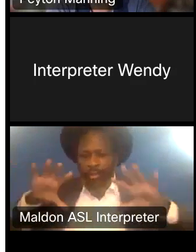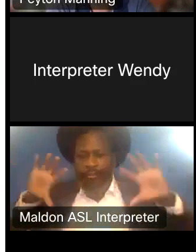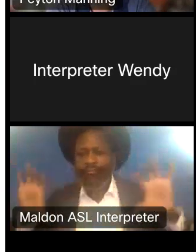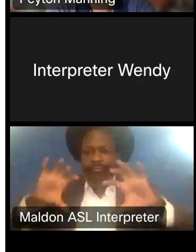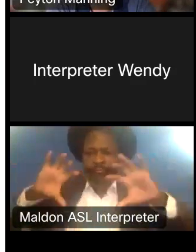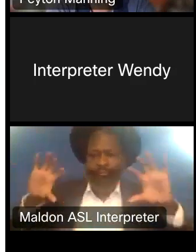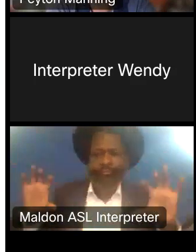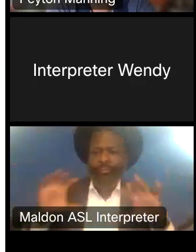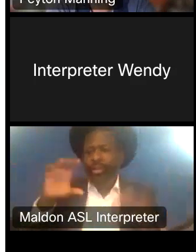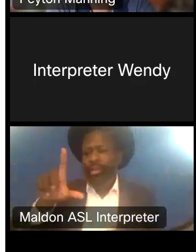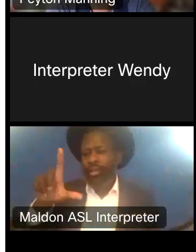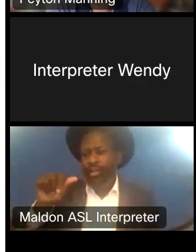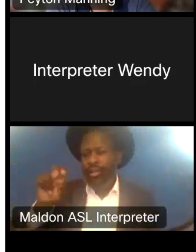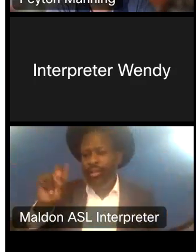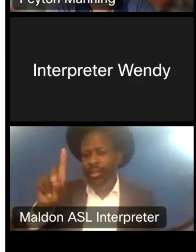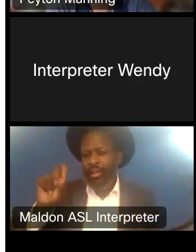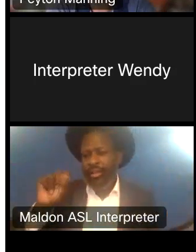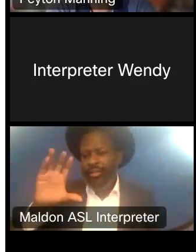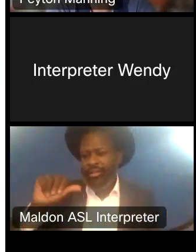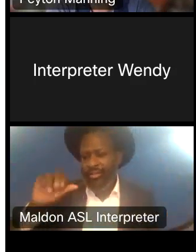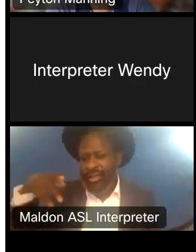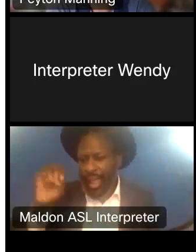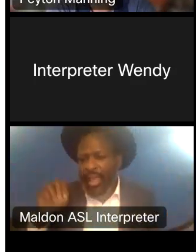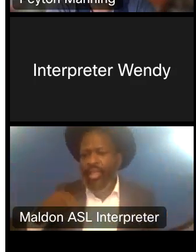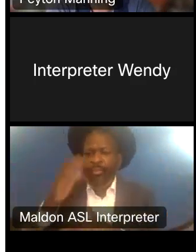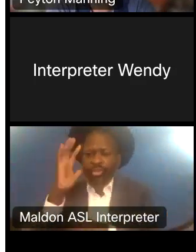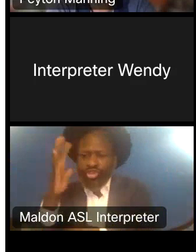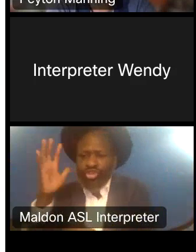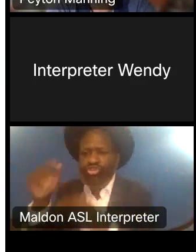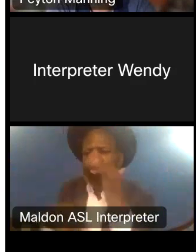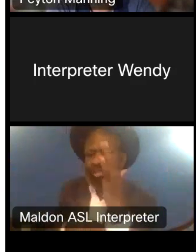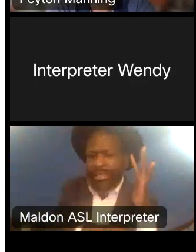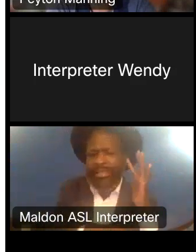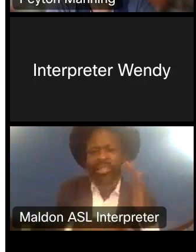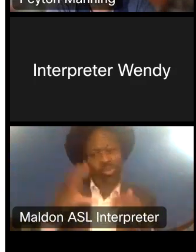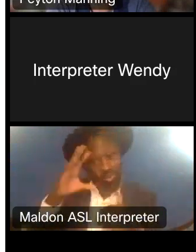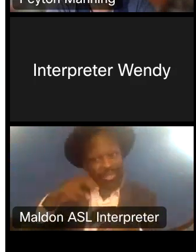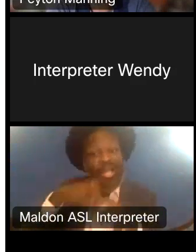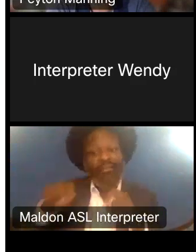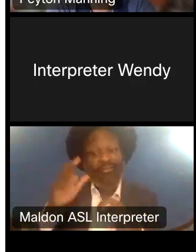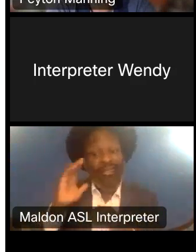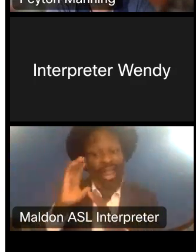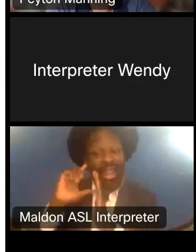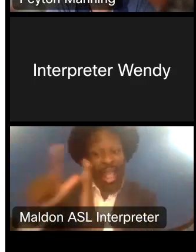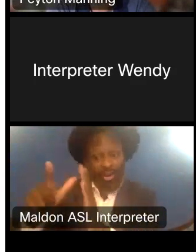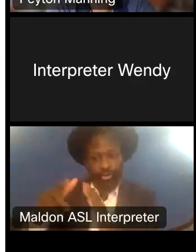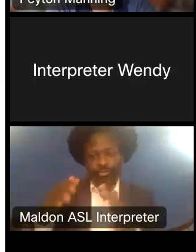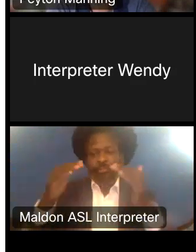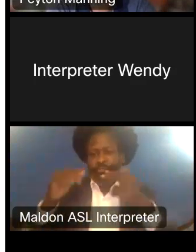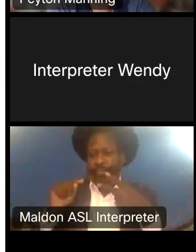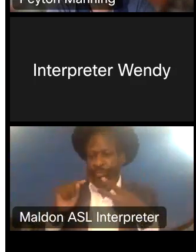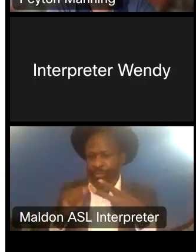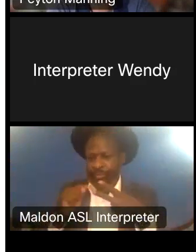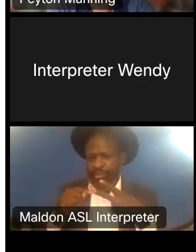side of that. The second question, you mentioned something about the right of way